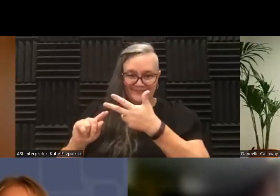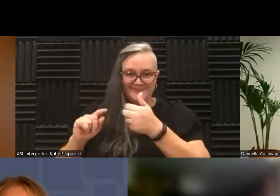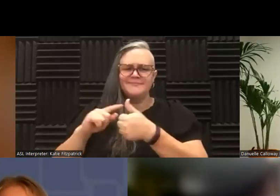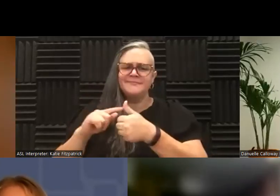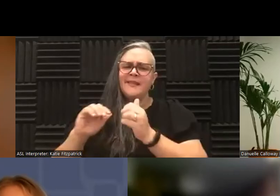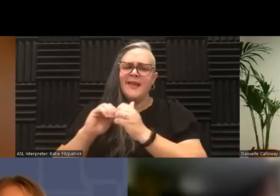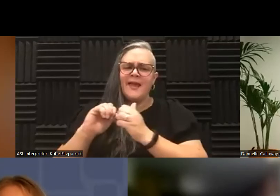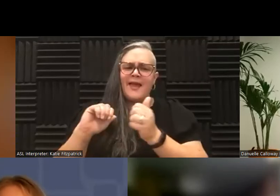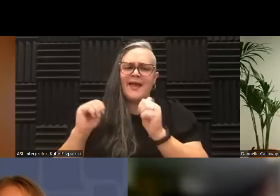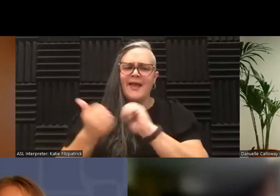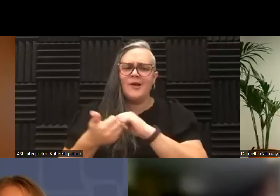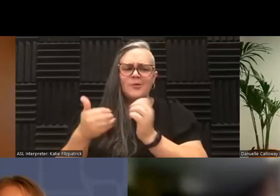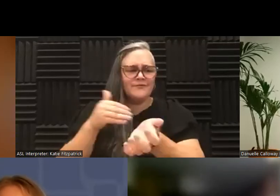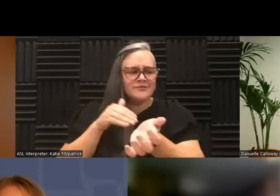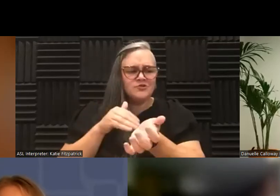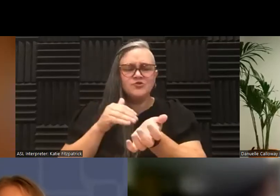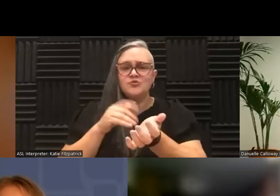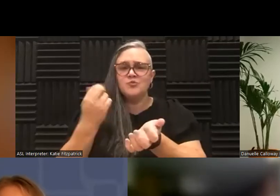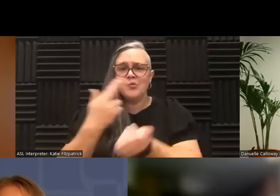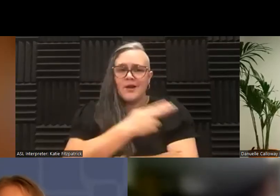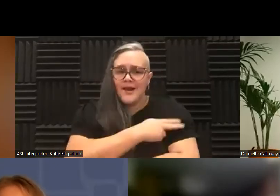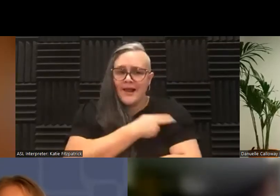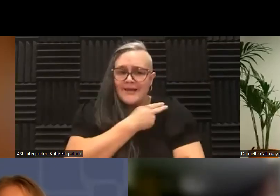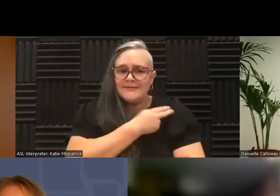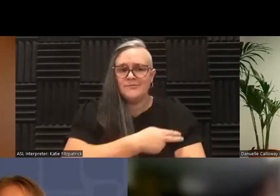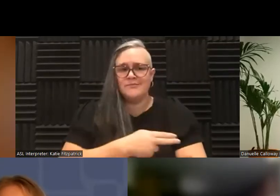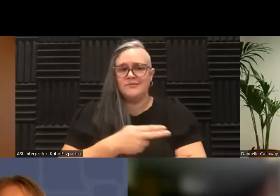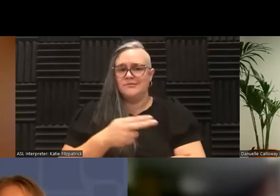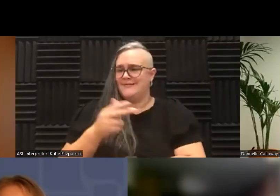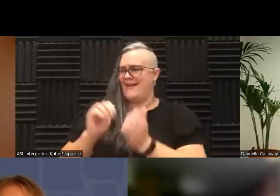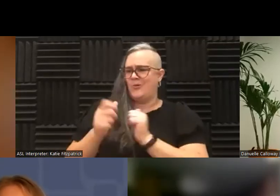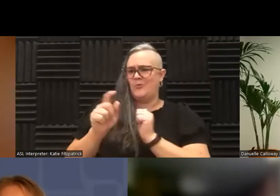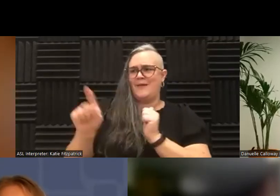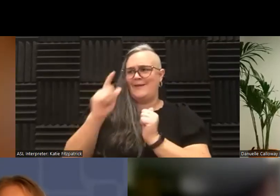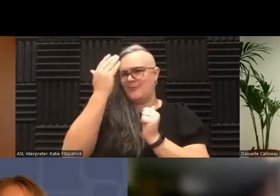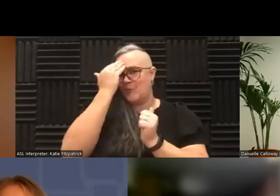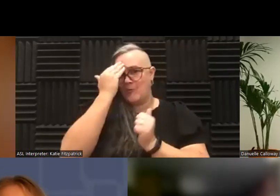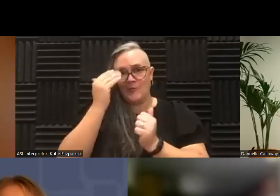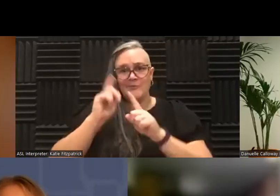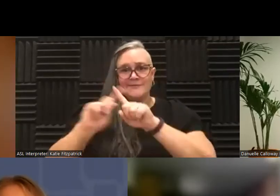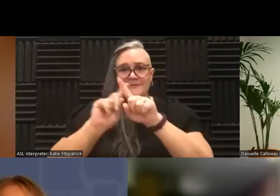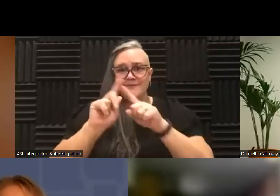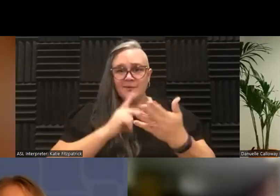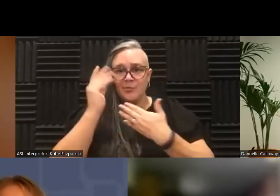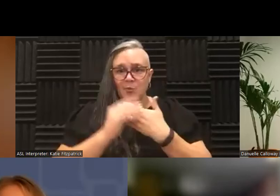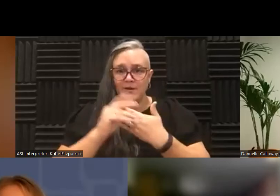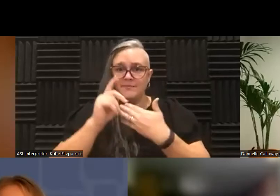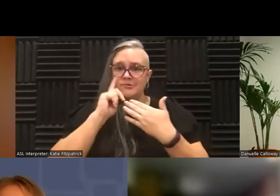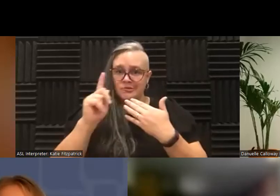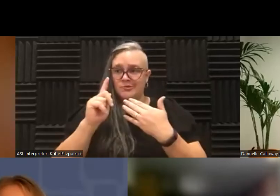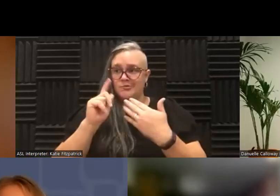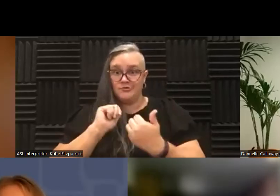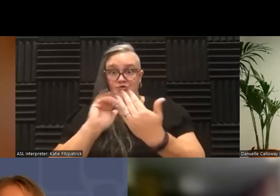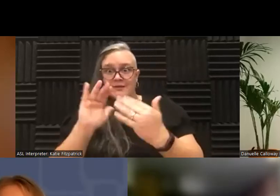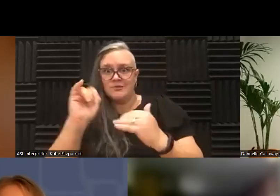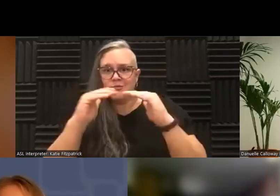physicians and our hospitals made aware of the various programs to address disparities? Has